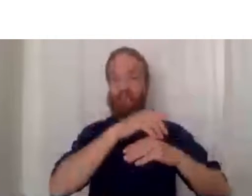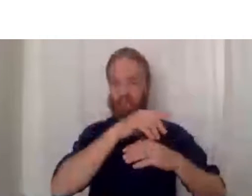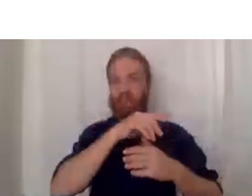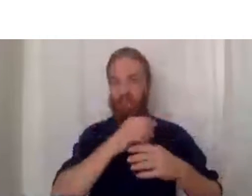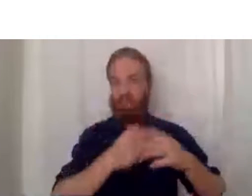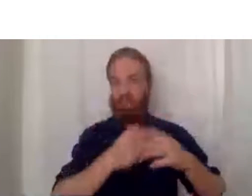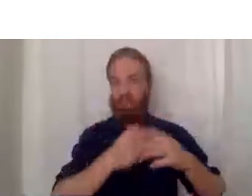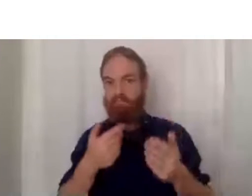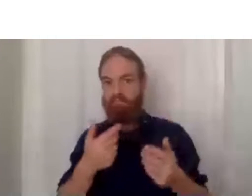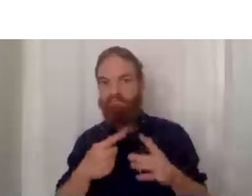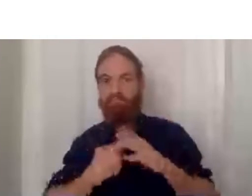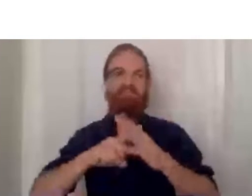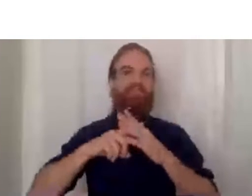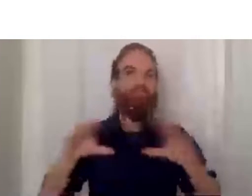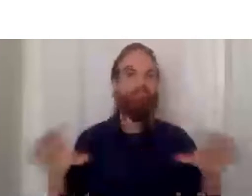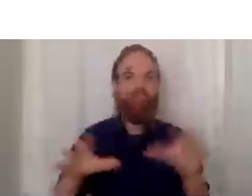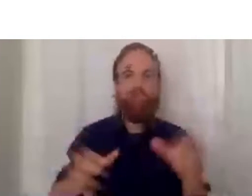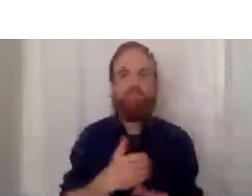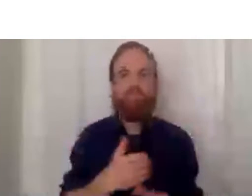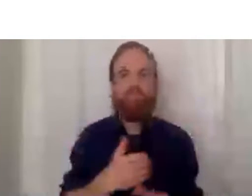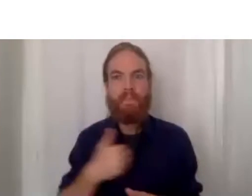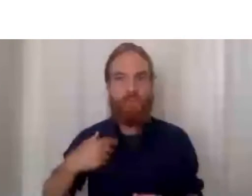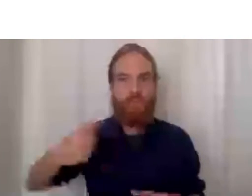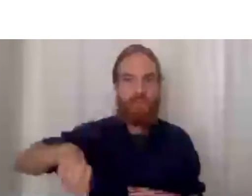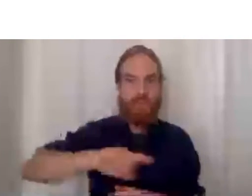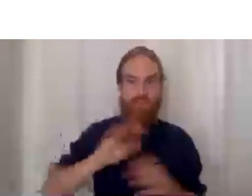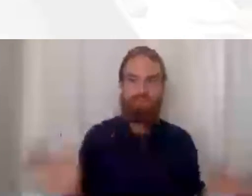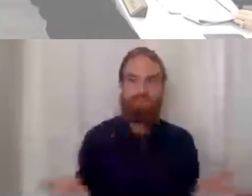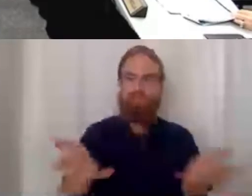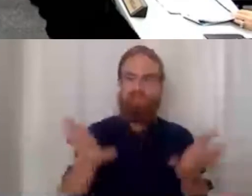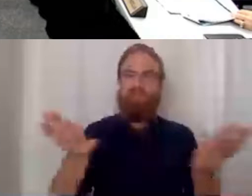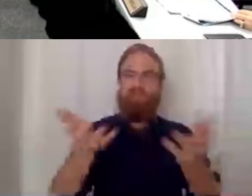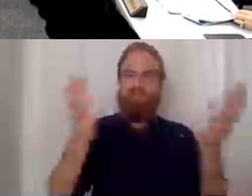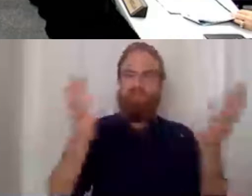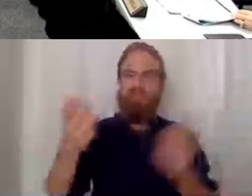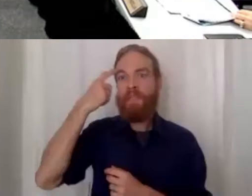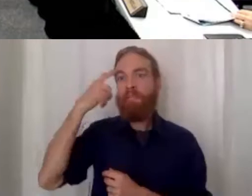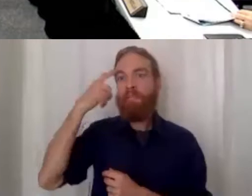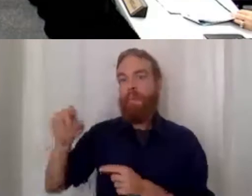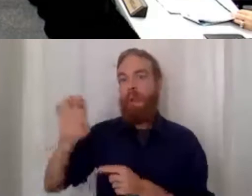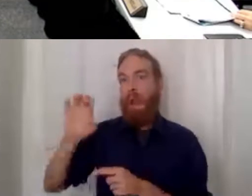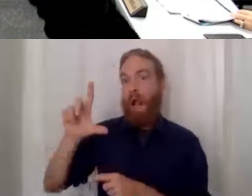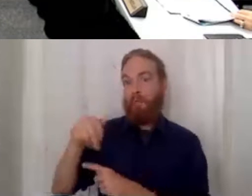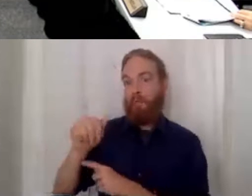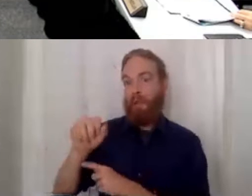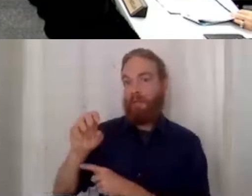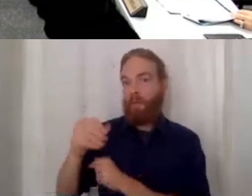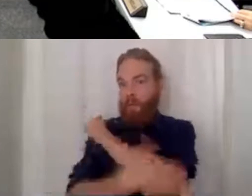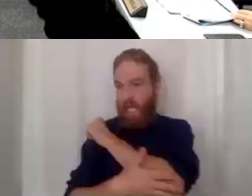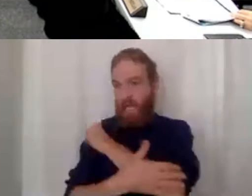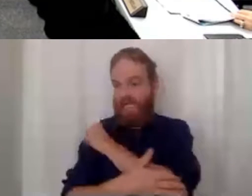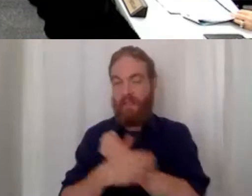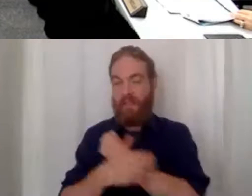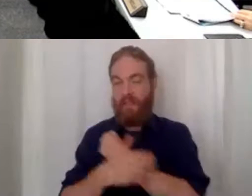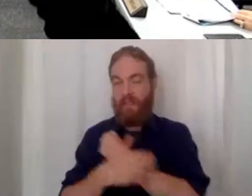County. Are there any questions on that renewal? About the WIC breastfeeding contract?